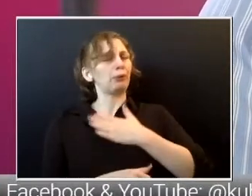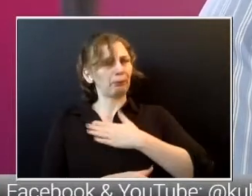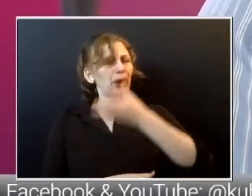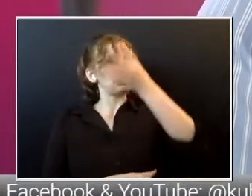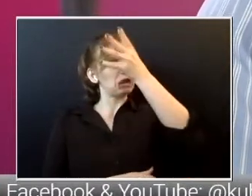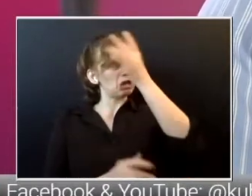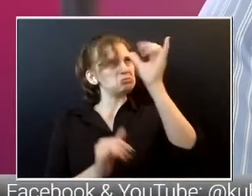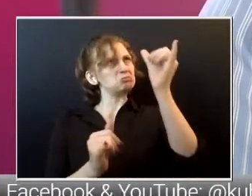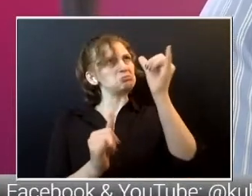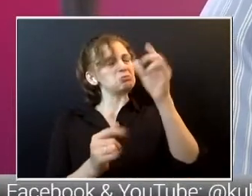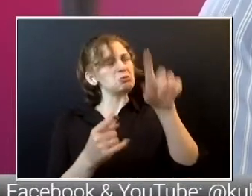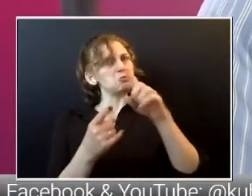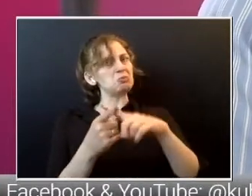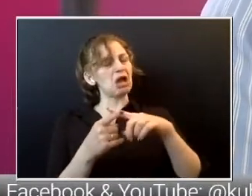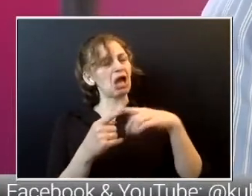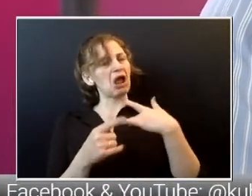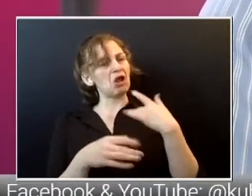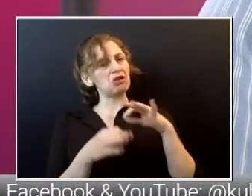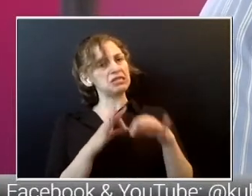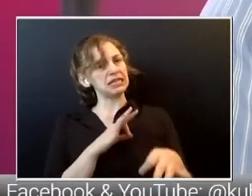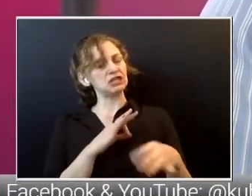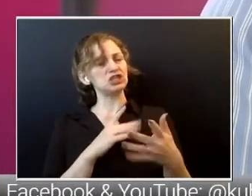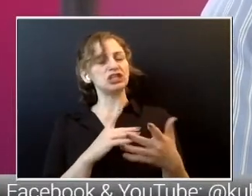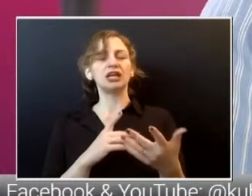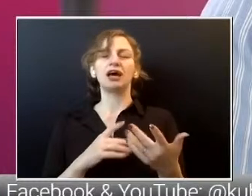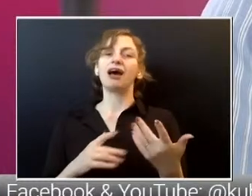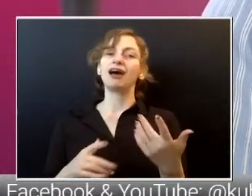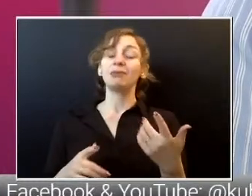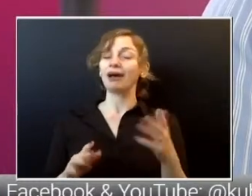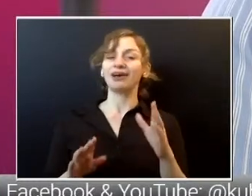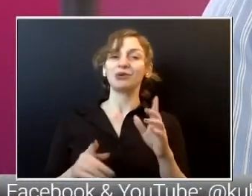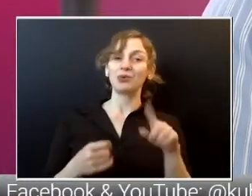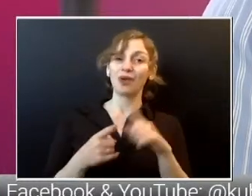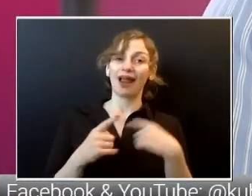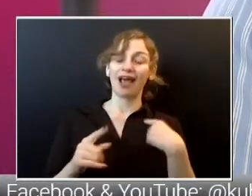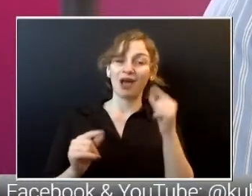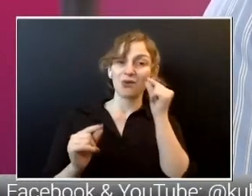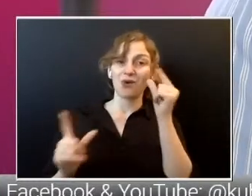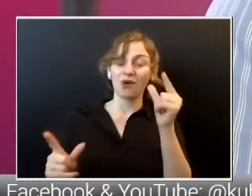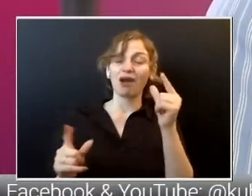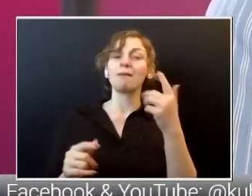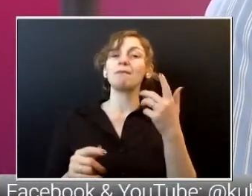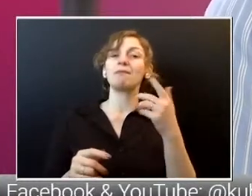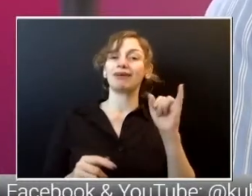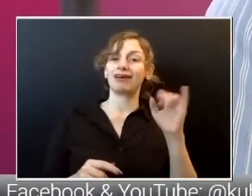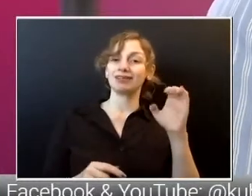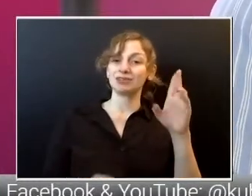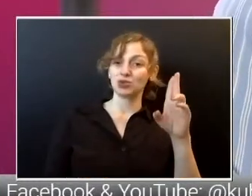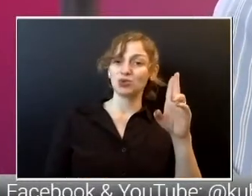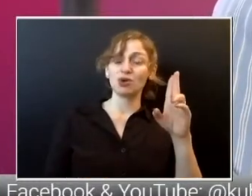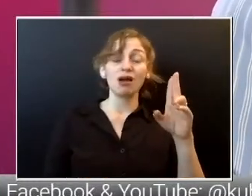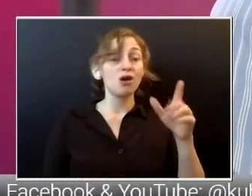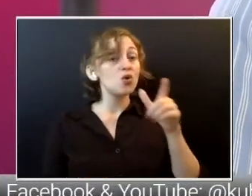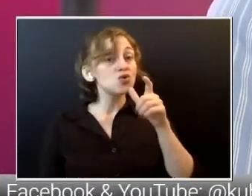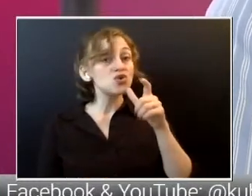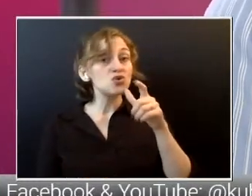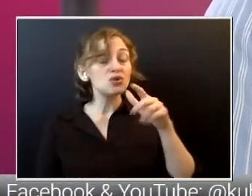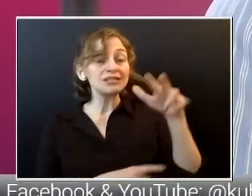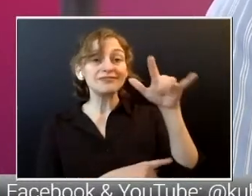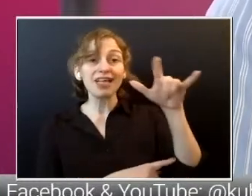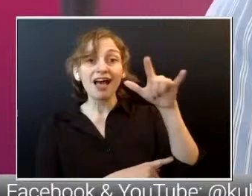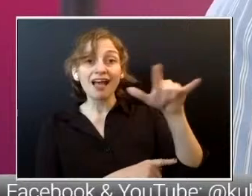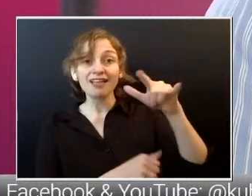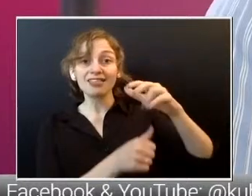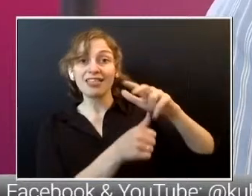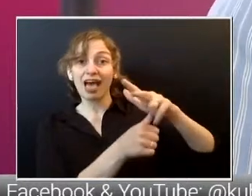great when I awoke in ICU, the helicopter pilot came in and to see me. And he says, you don't remember me, but you look a lot